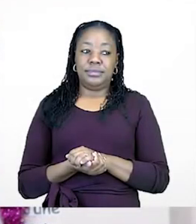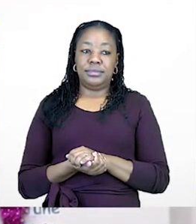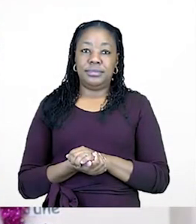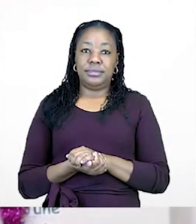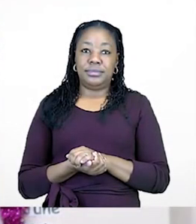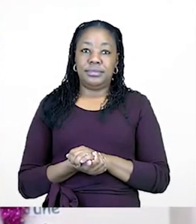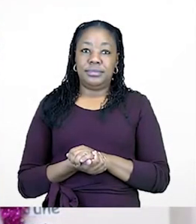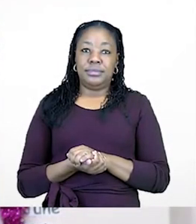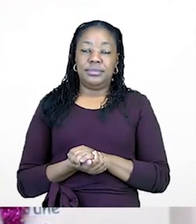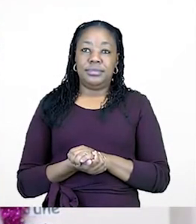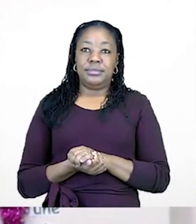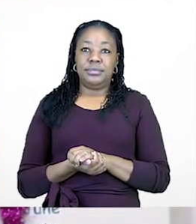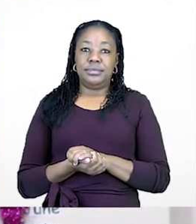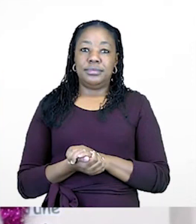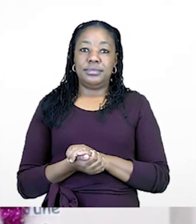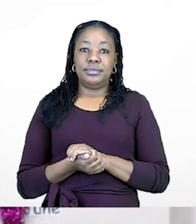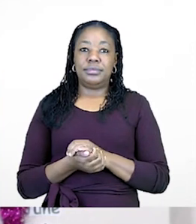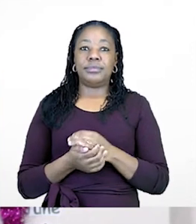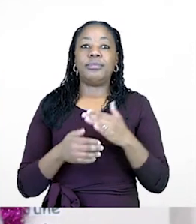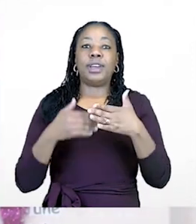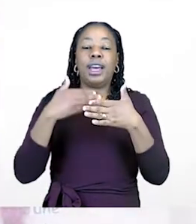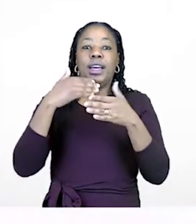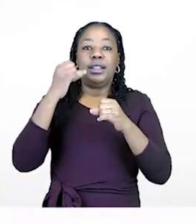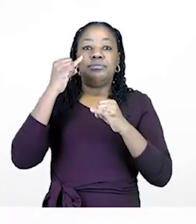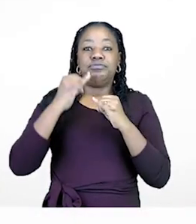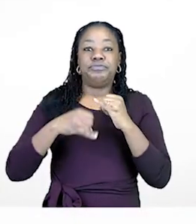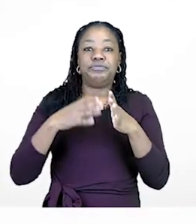Let's now take a look at our last exercise on page 10.